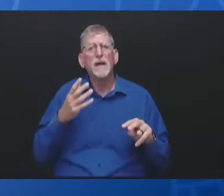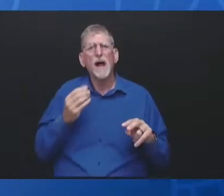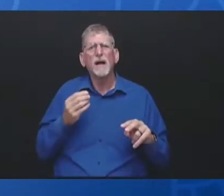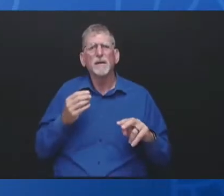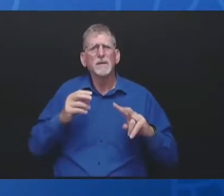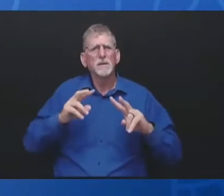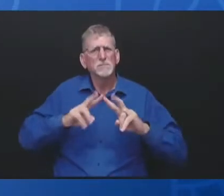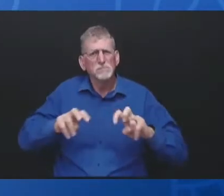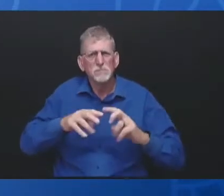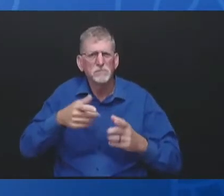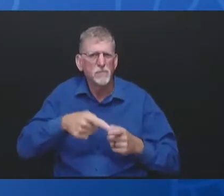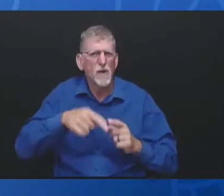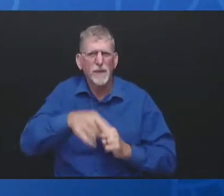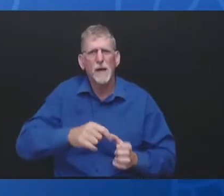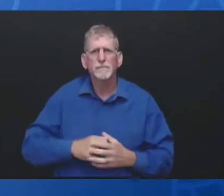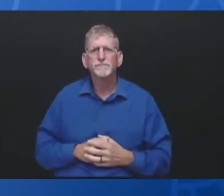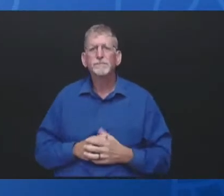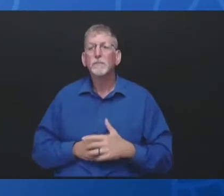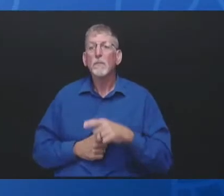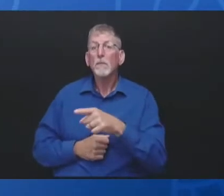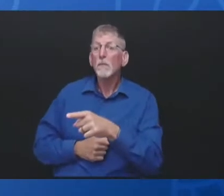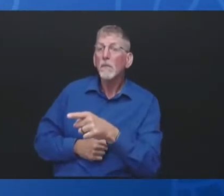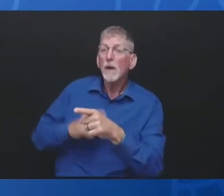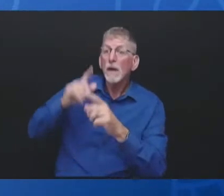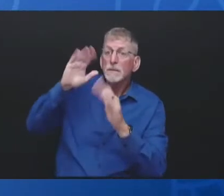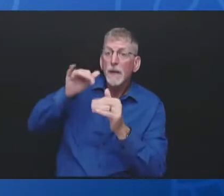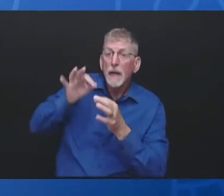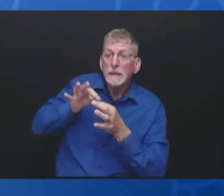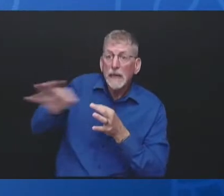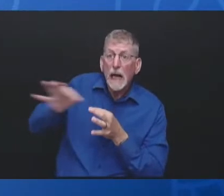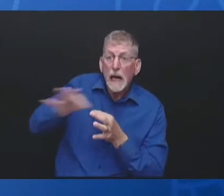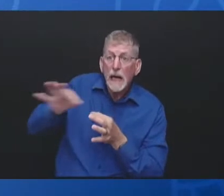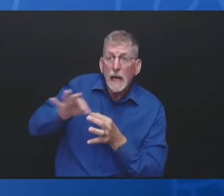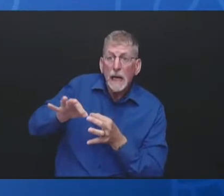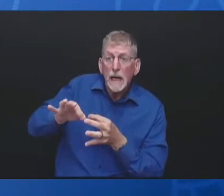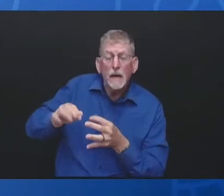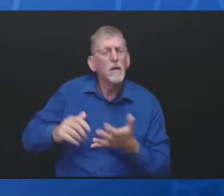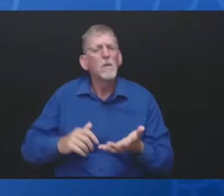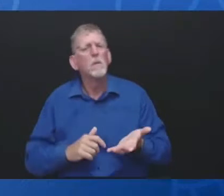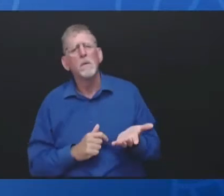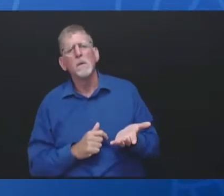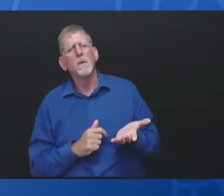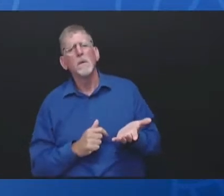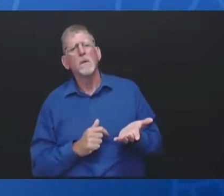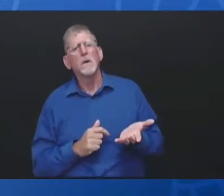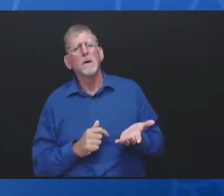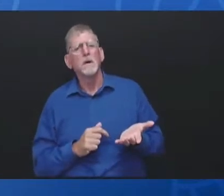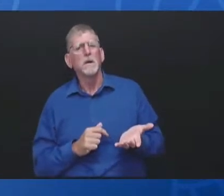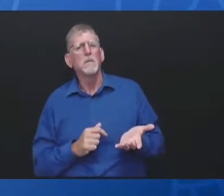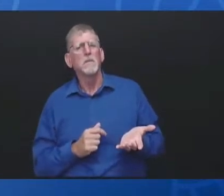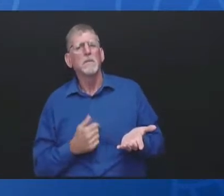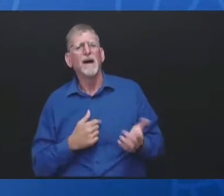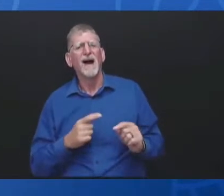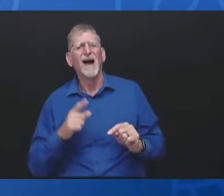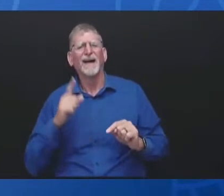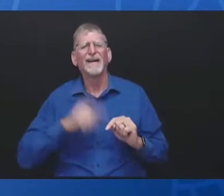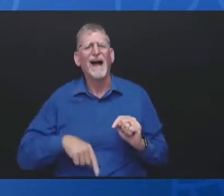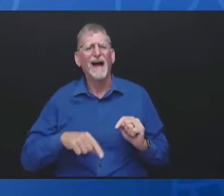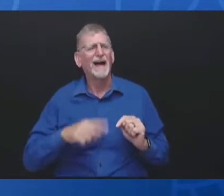applying now to Again, I can't speak to their individual experiences, but of